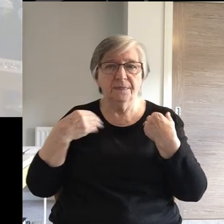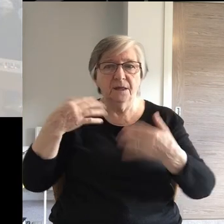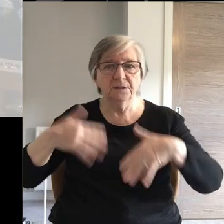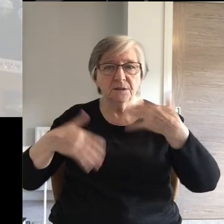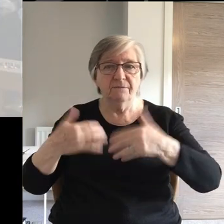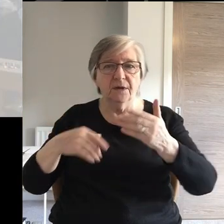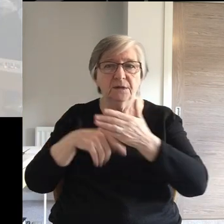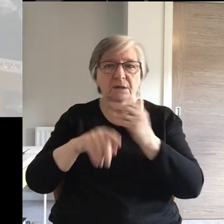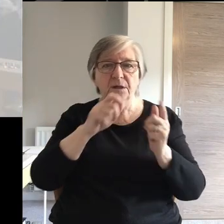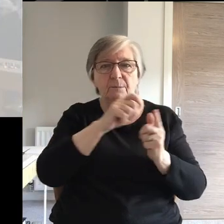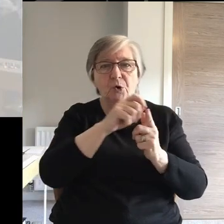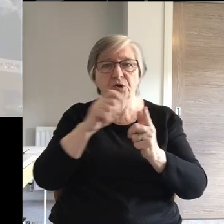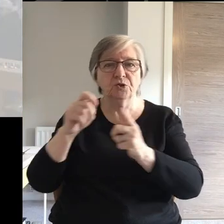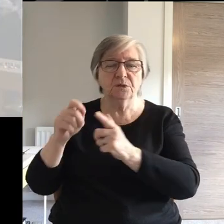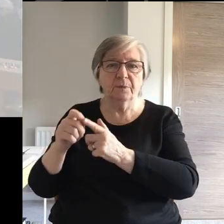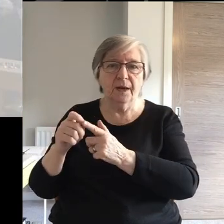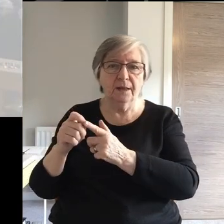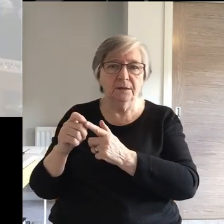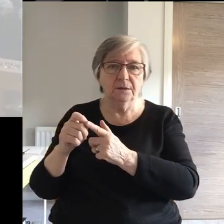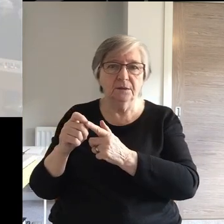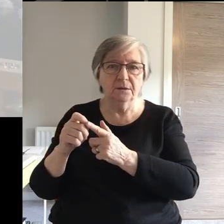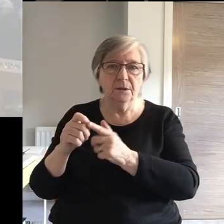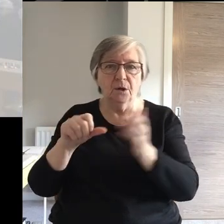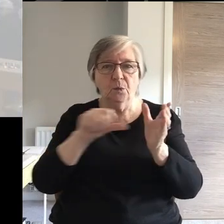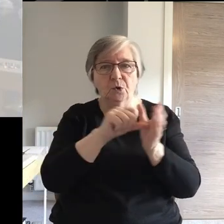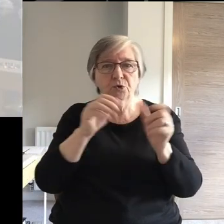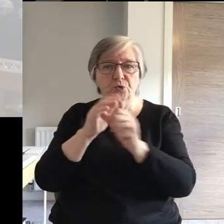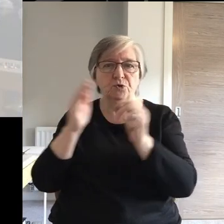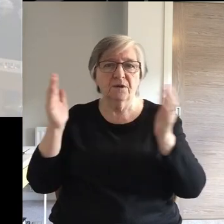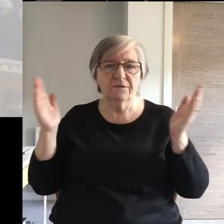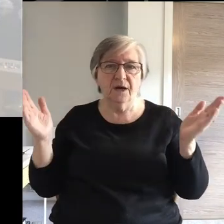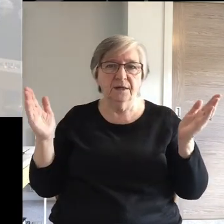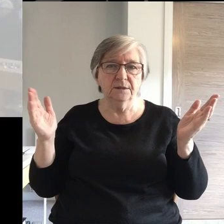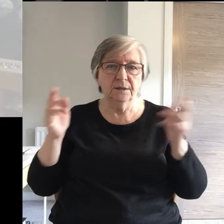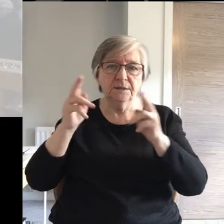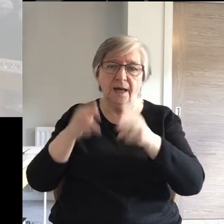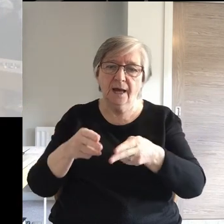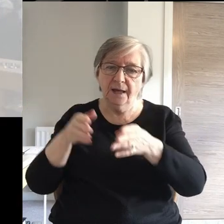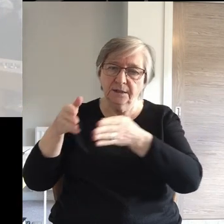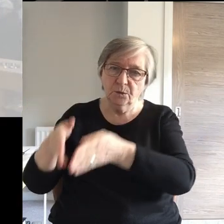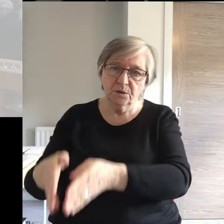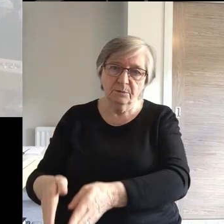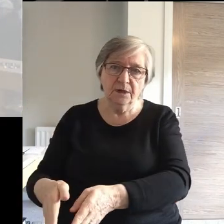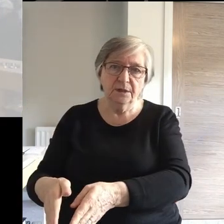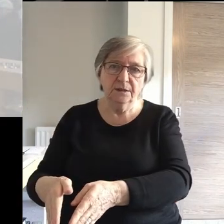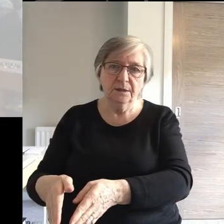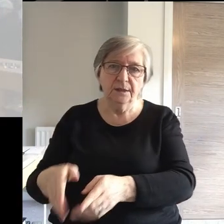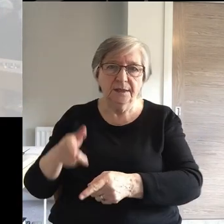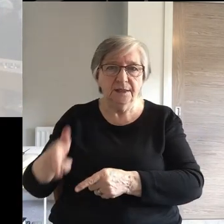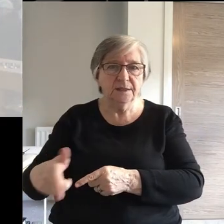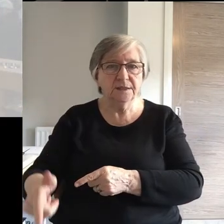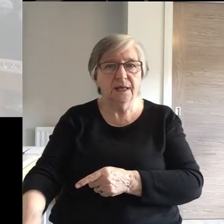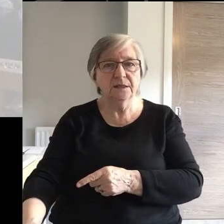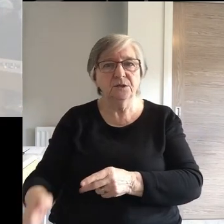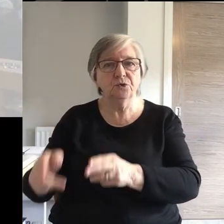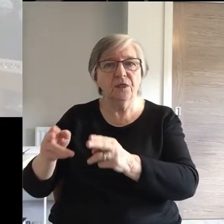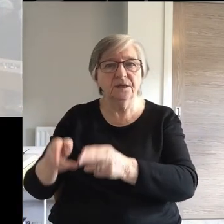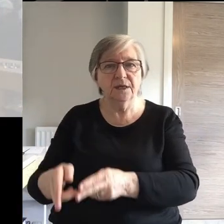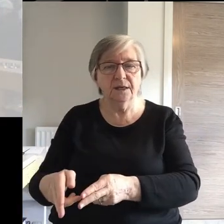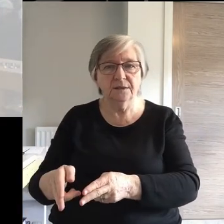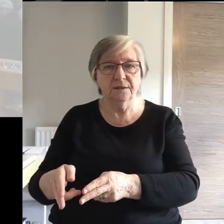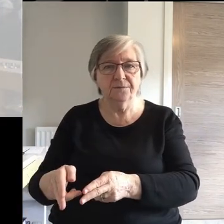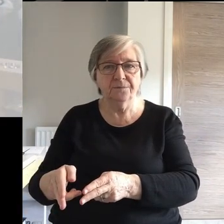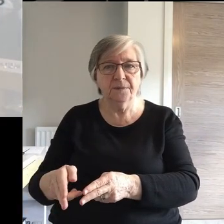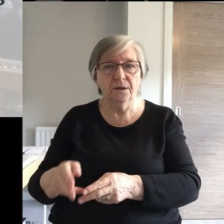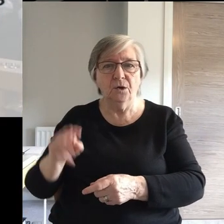Virgin Mary, suffered under Pontius Pilate, was crucified, died, and was buried. He